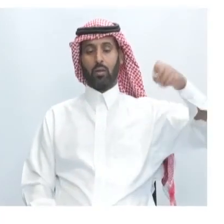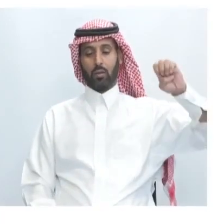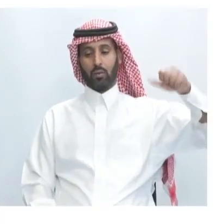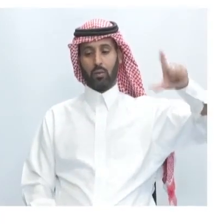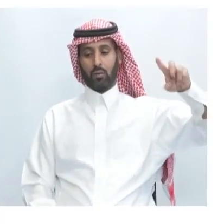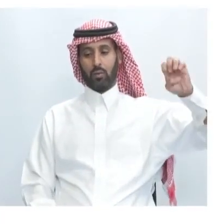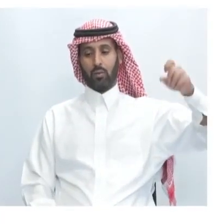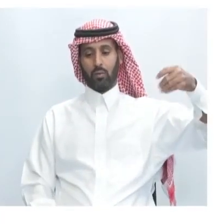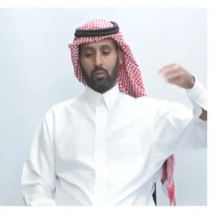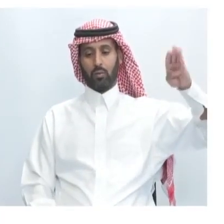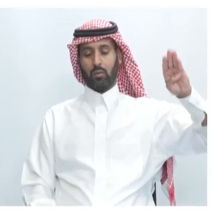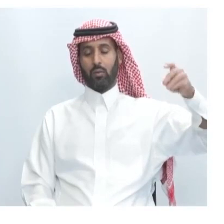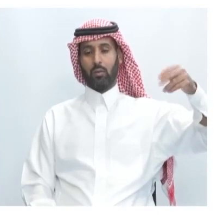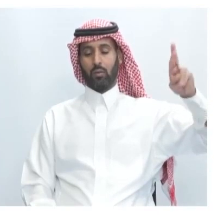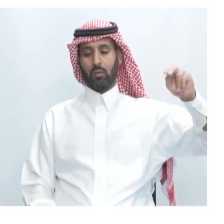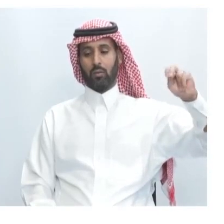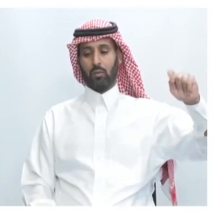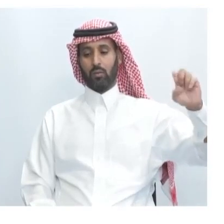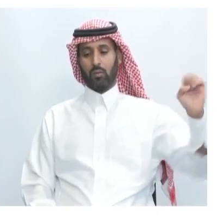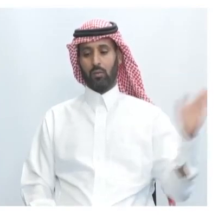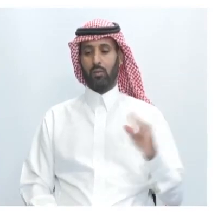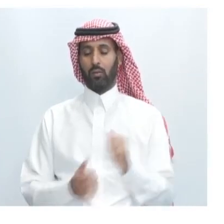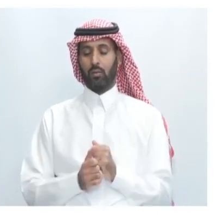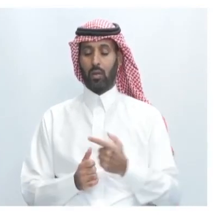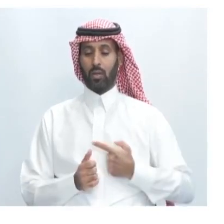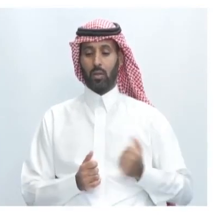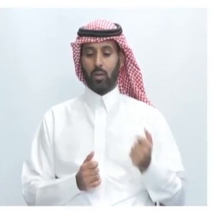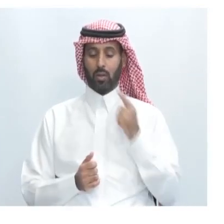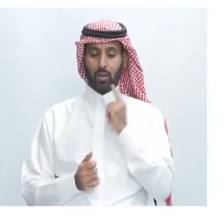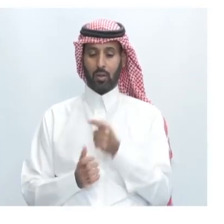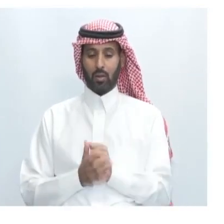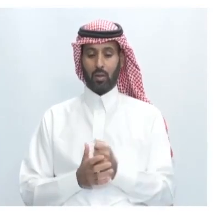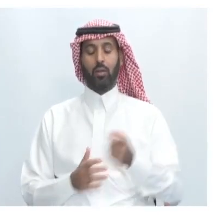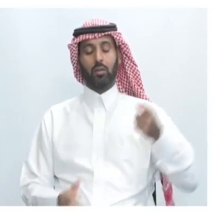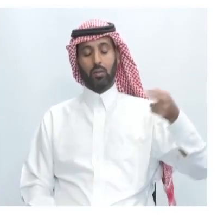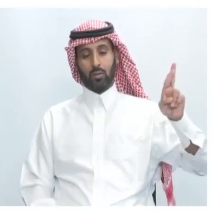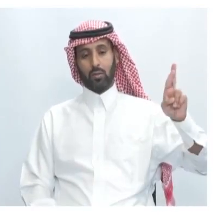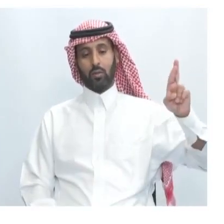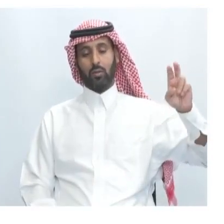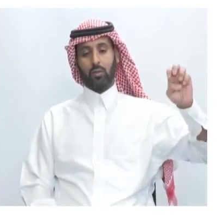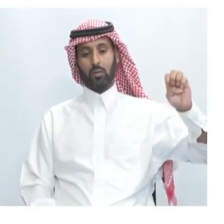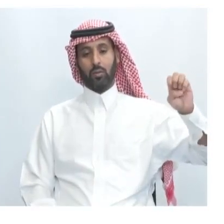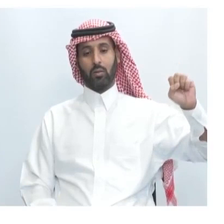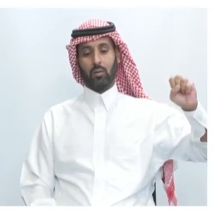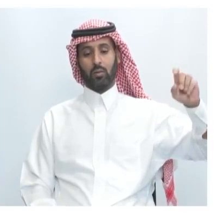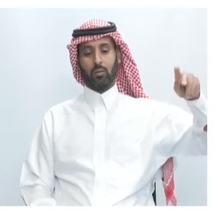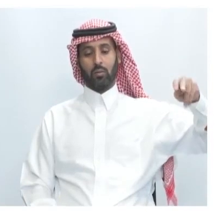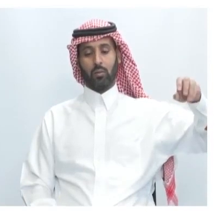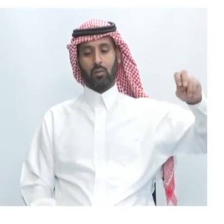is celebration. The last one, the noun is response, and the verb is,